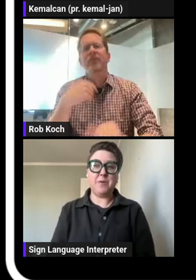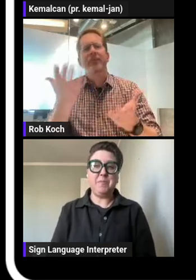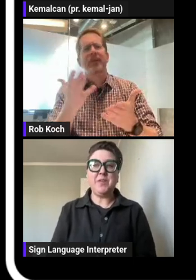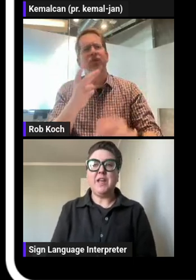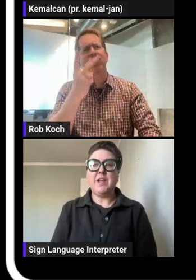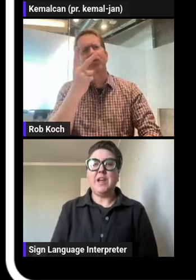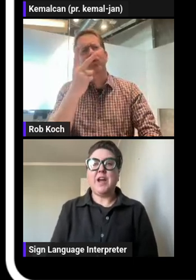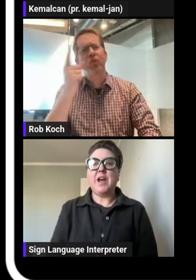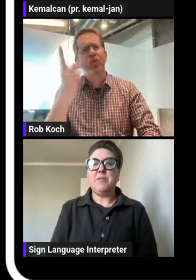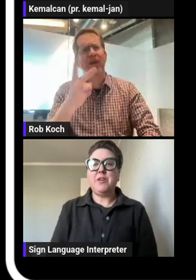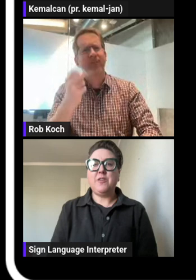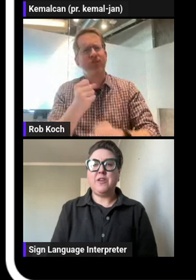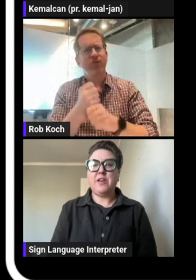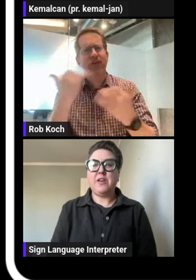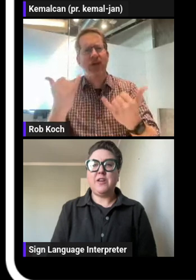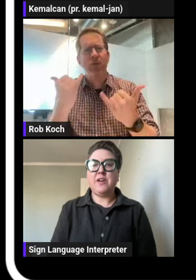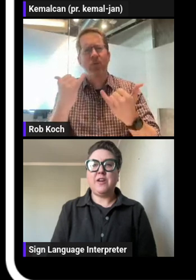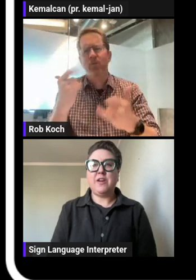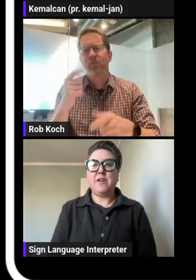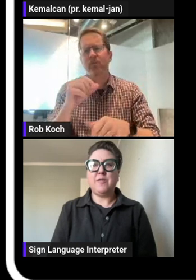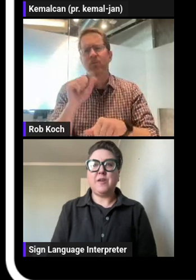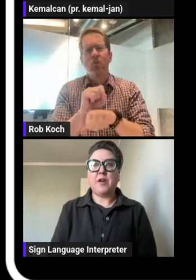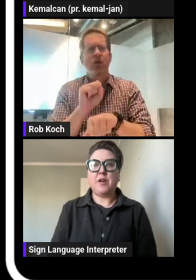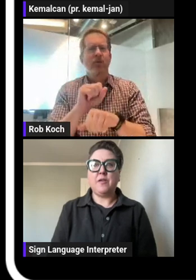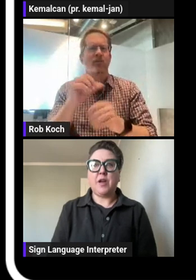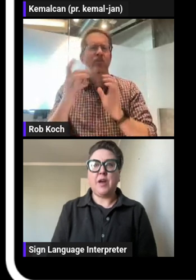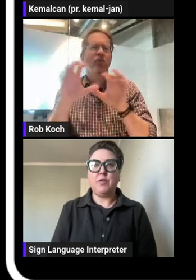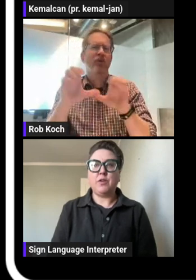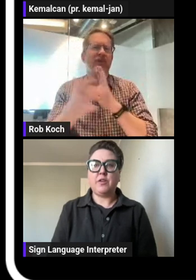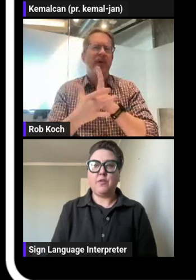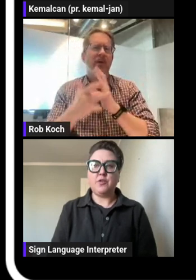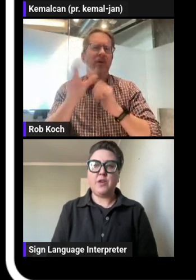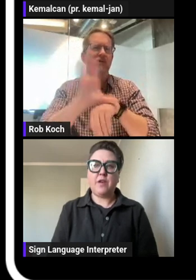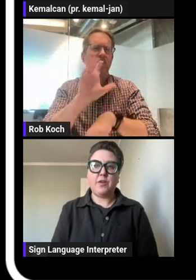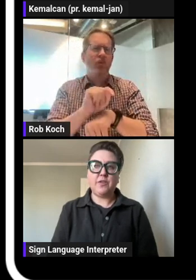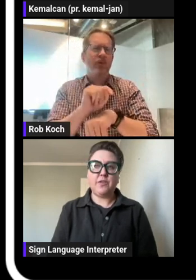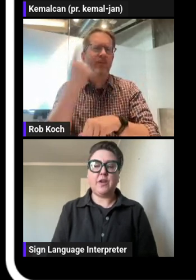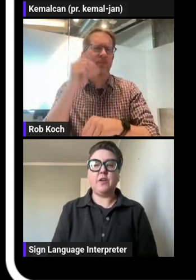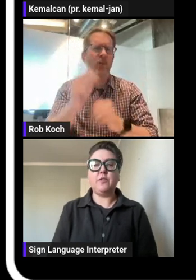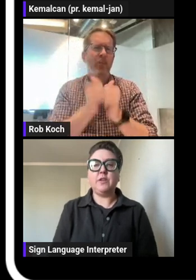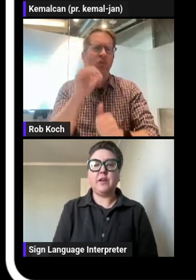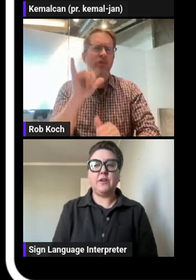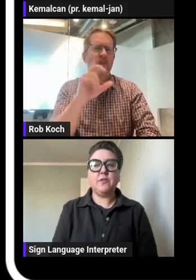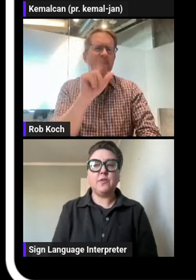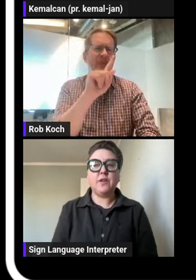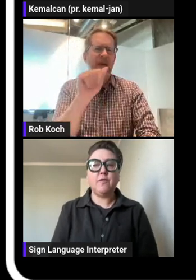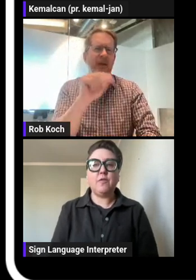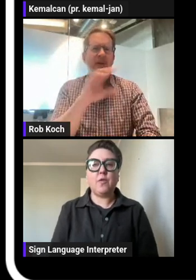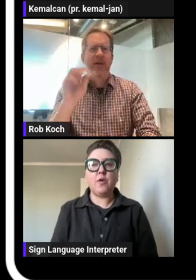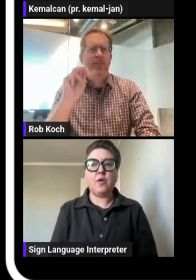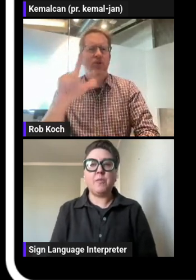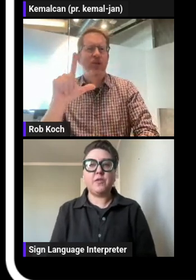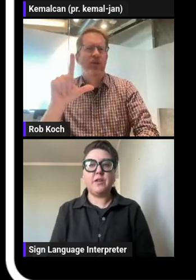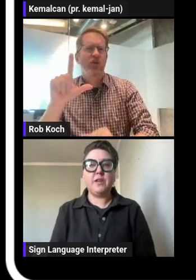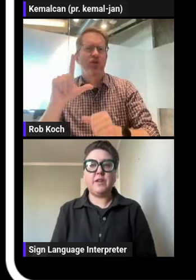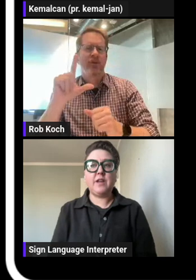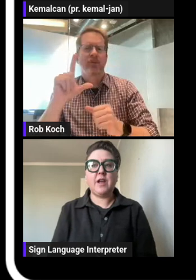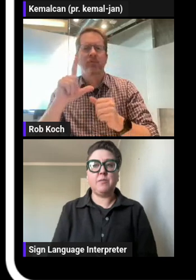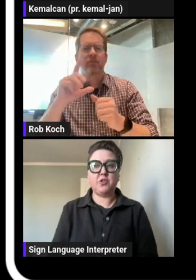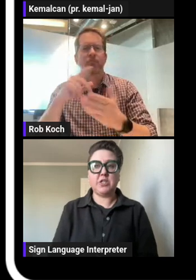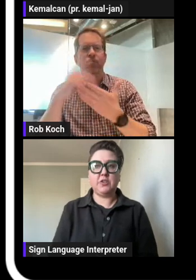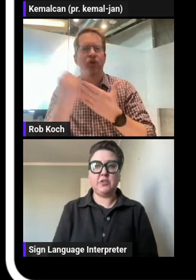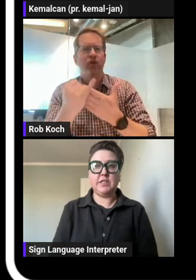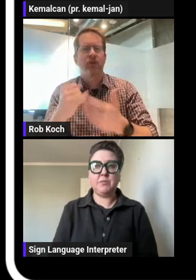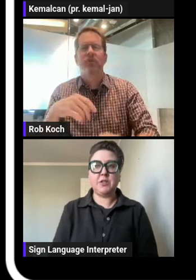engineer principal. I'm here today having worked here for 2.5 years, doing tech consulting for mostly